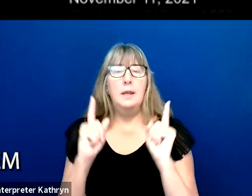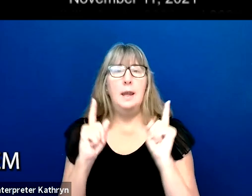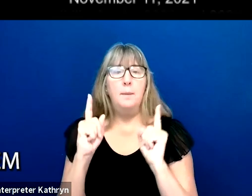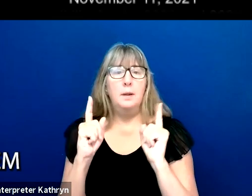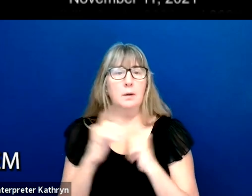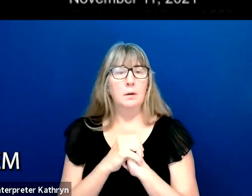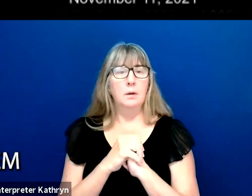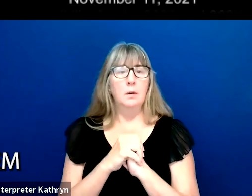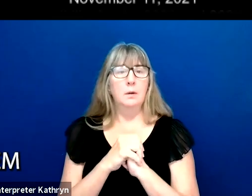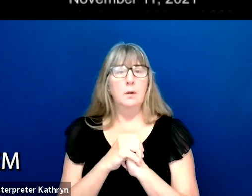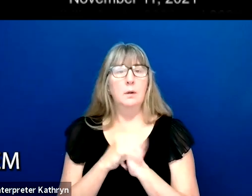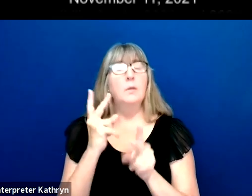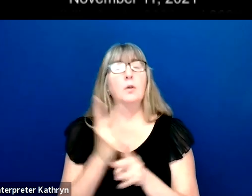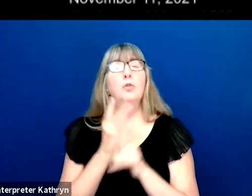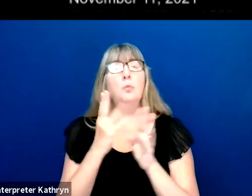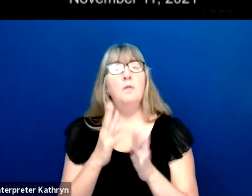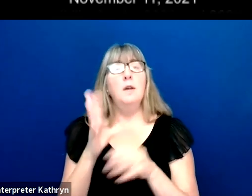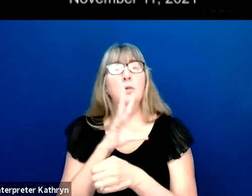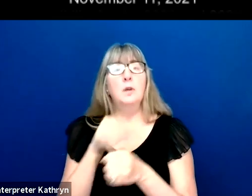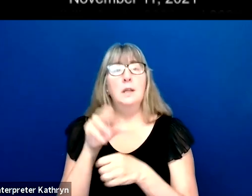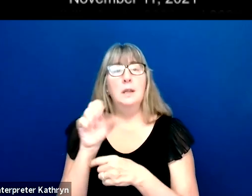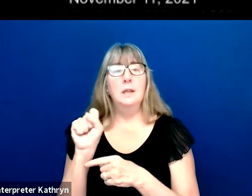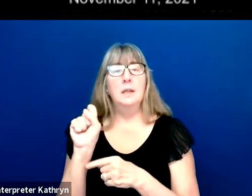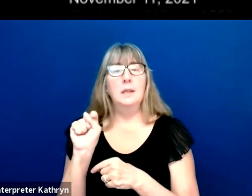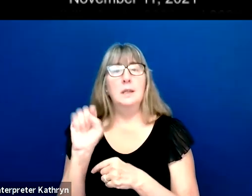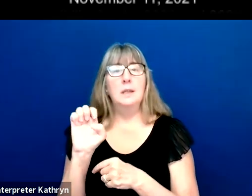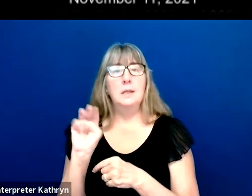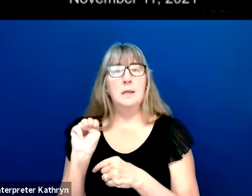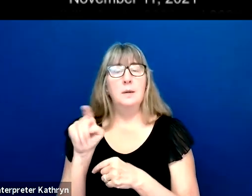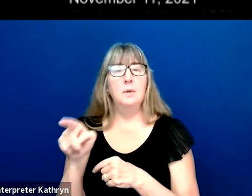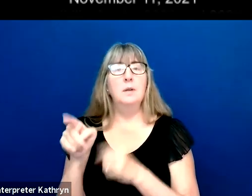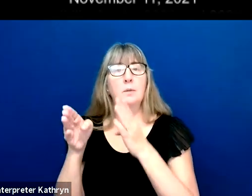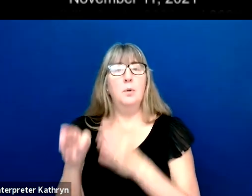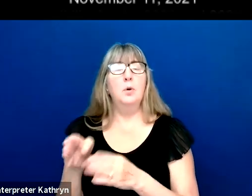context of STEM is somebody who